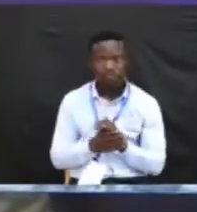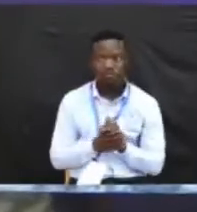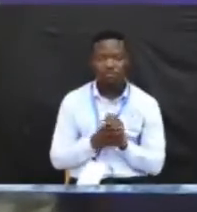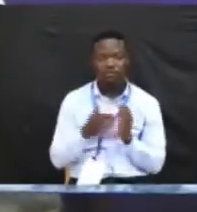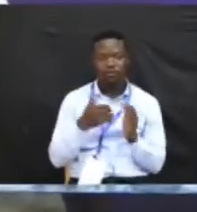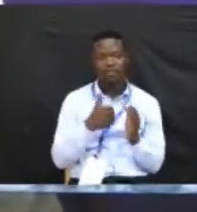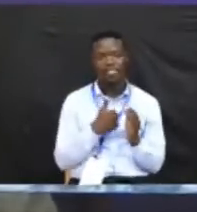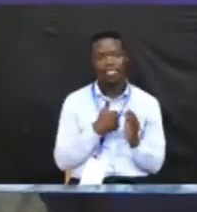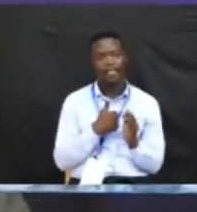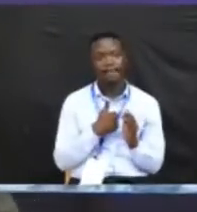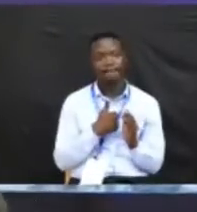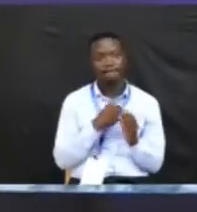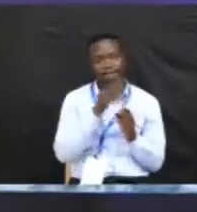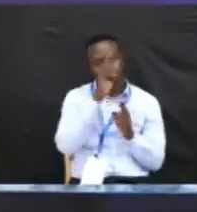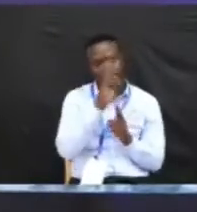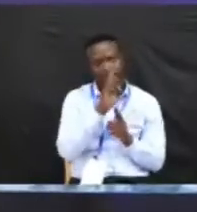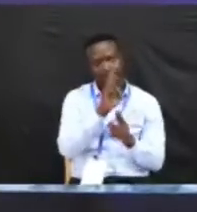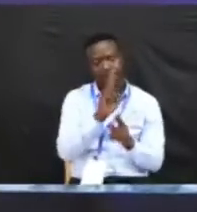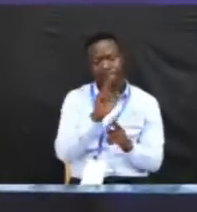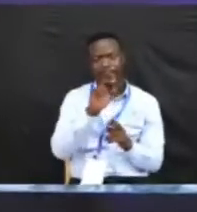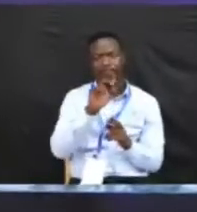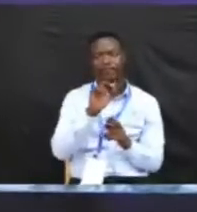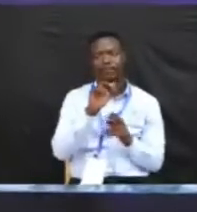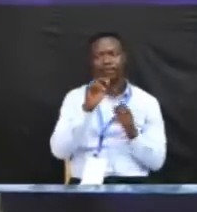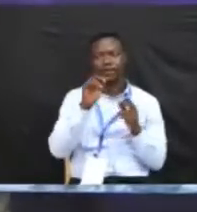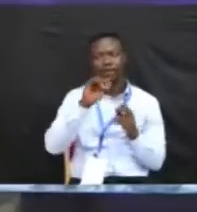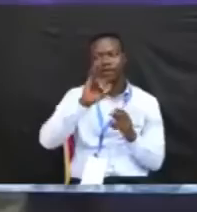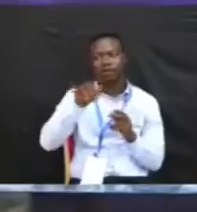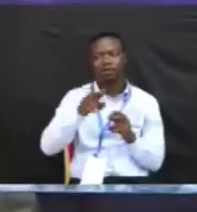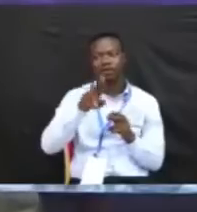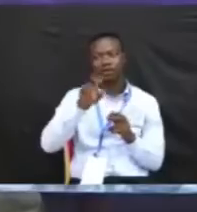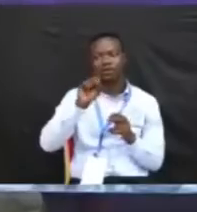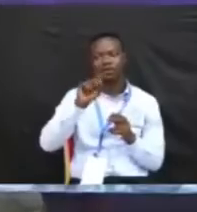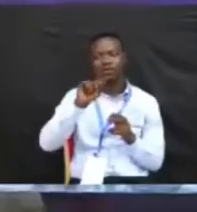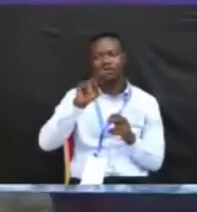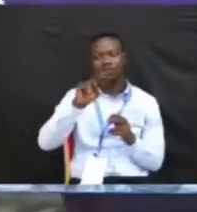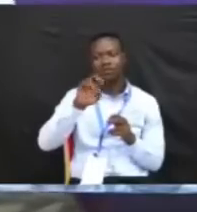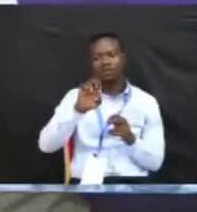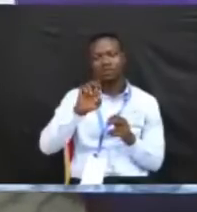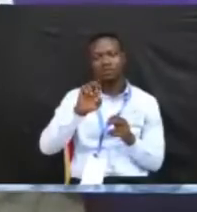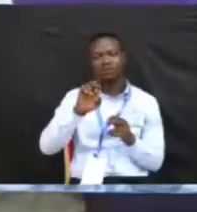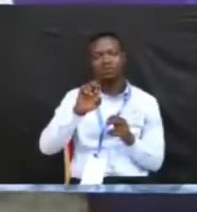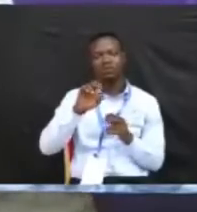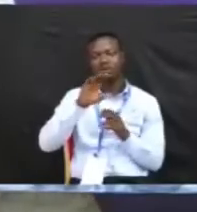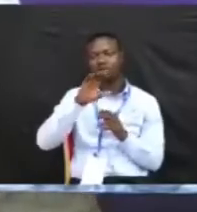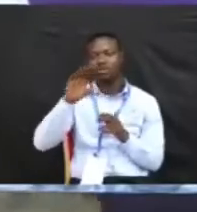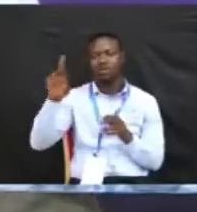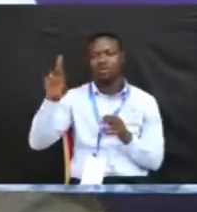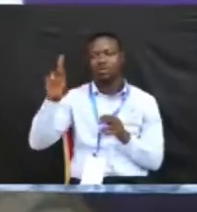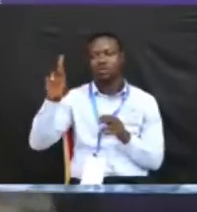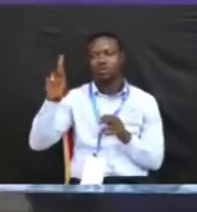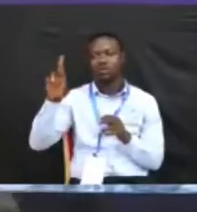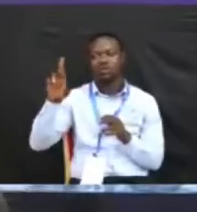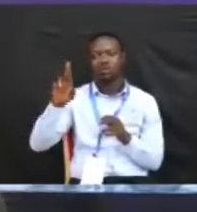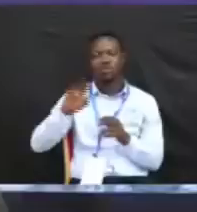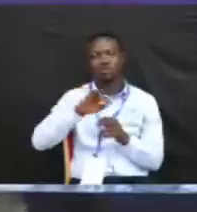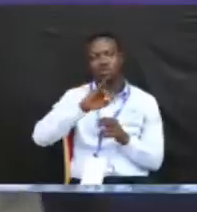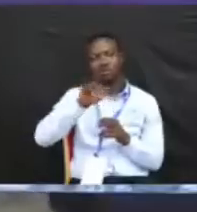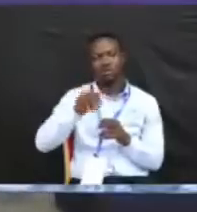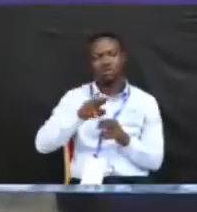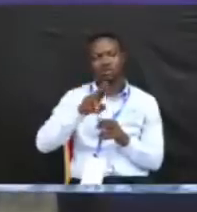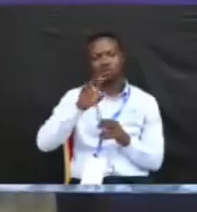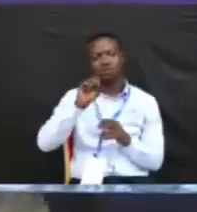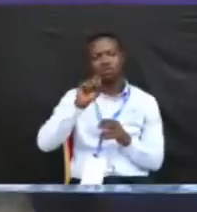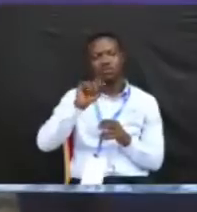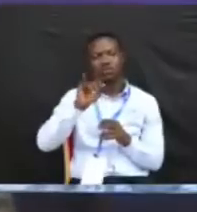We have honorable Justin Amarold Assan, the central regional minister. Madame, now I've gotten your name, you